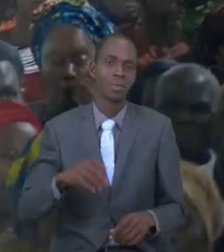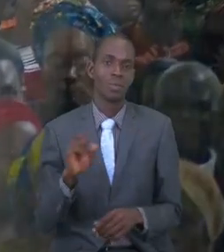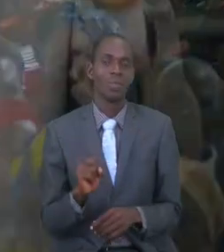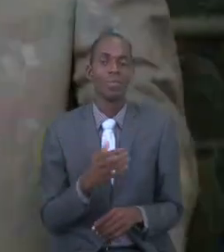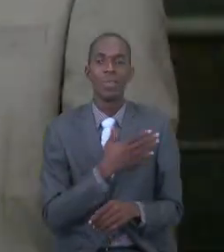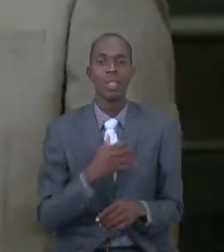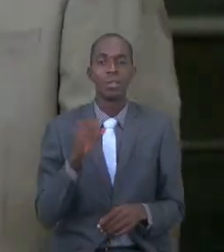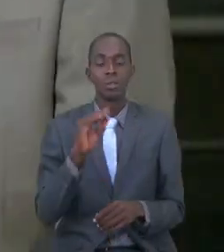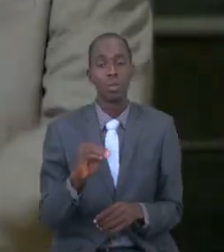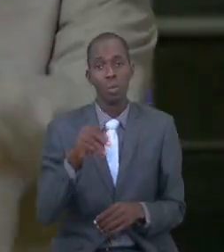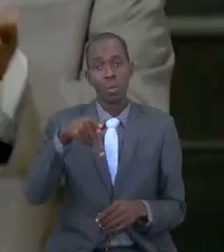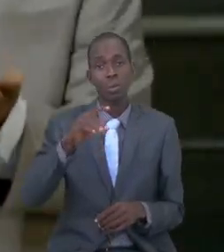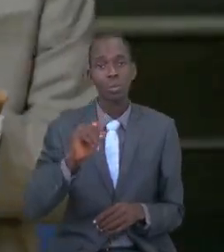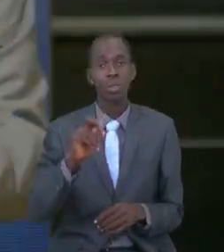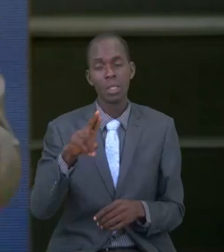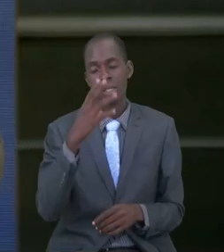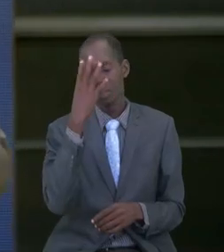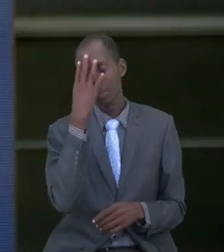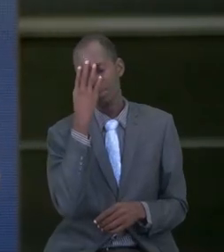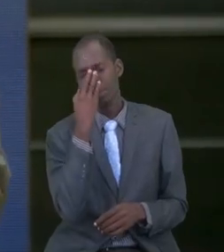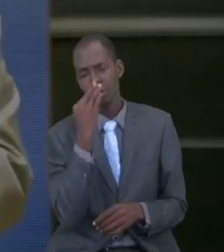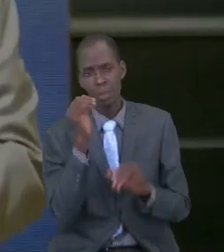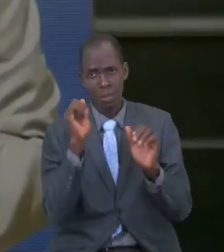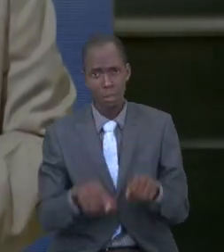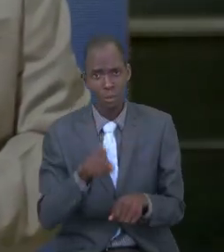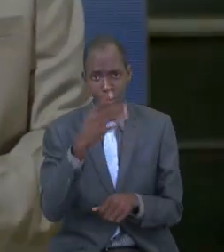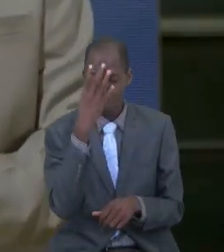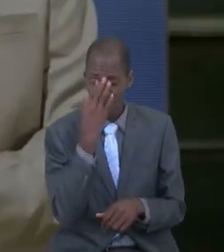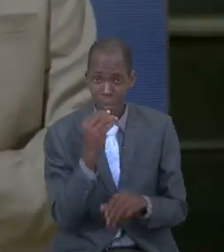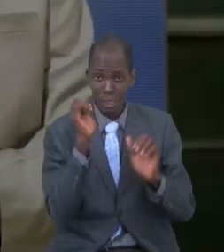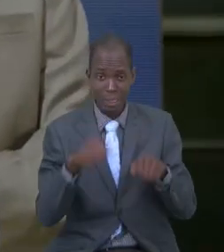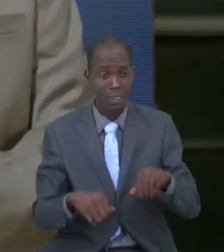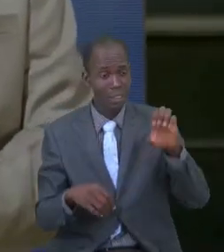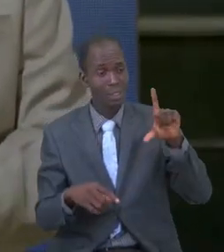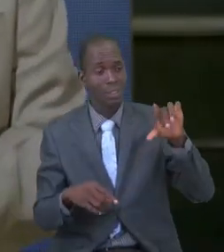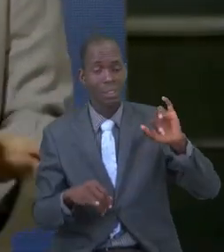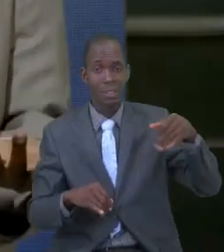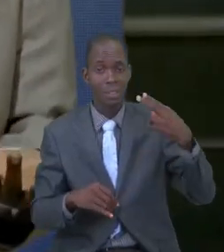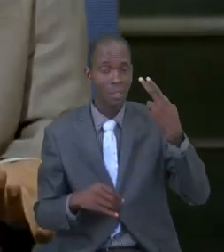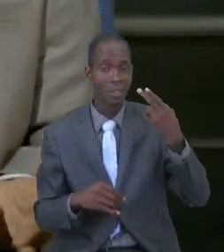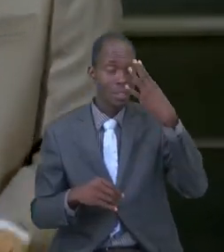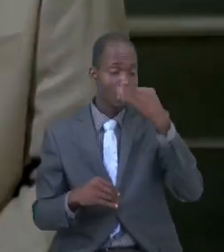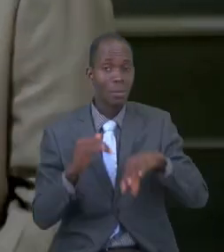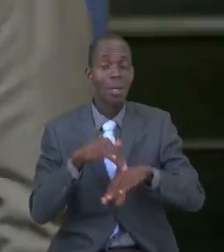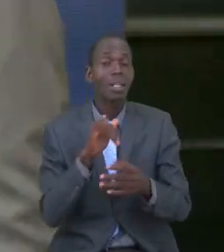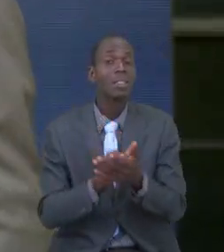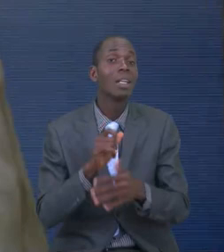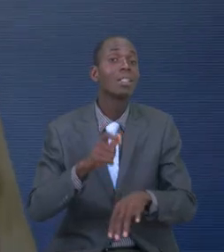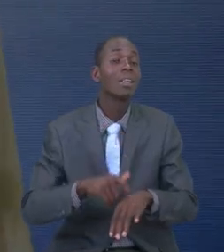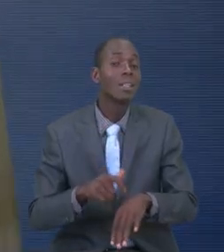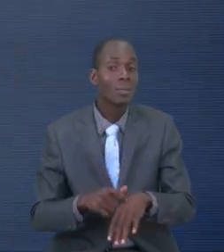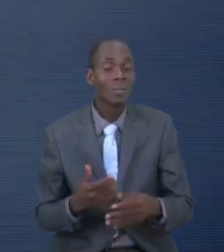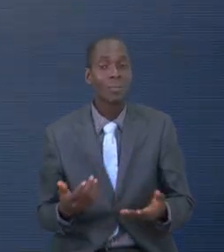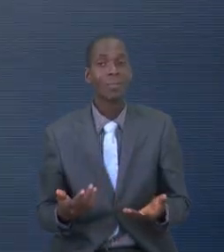slept. Can you sleep? Could Elijah sleep at such a time? No, he didn't sleep.